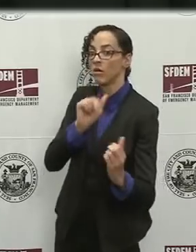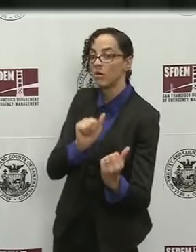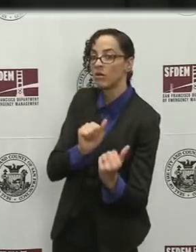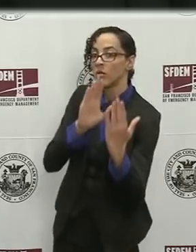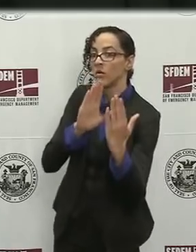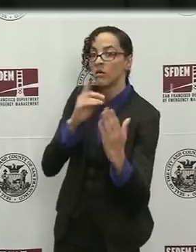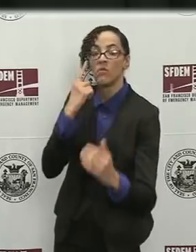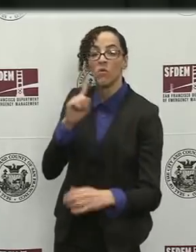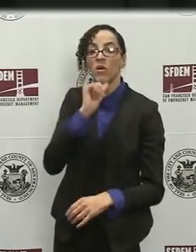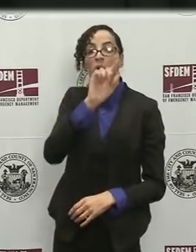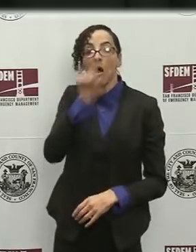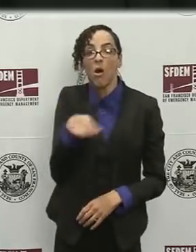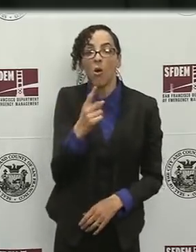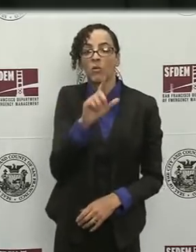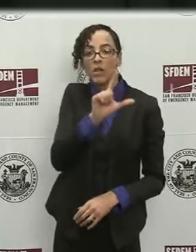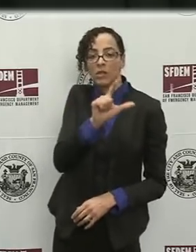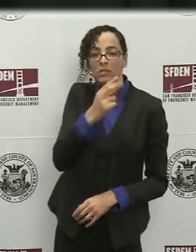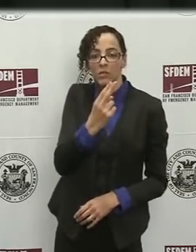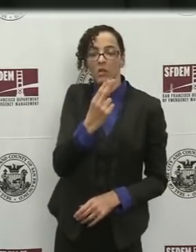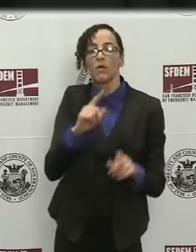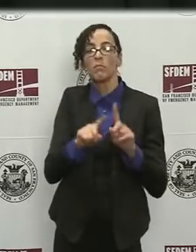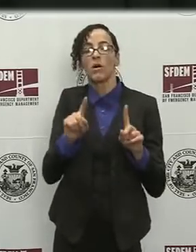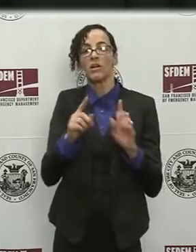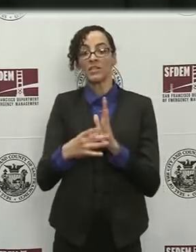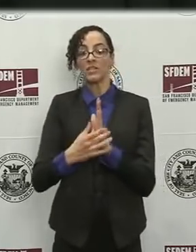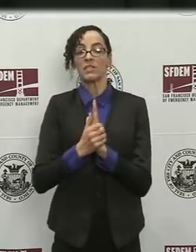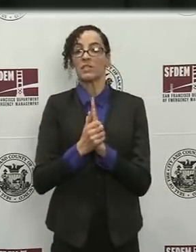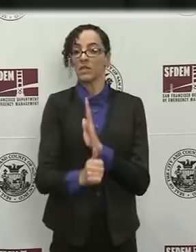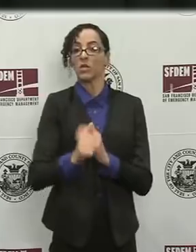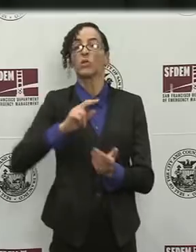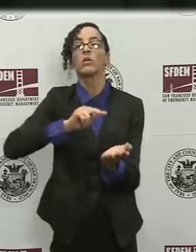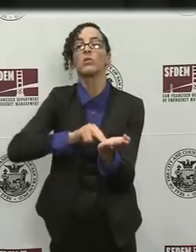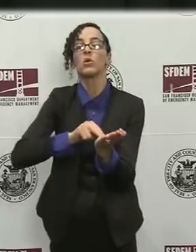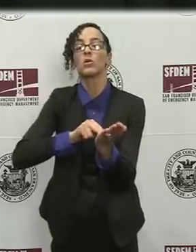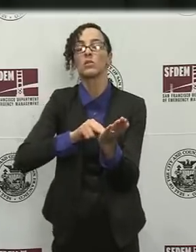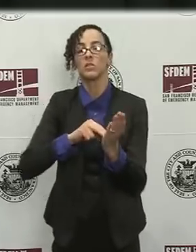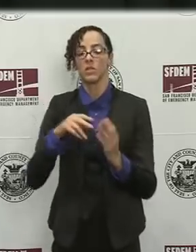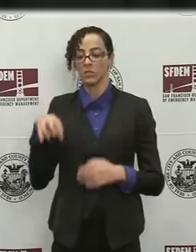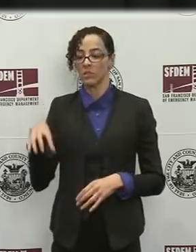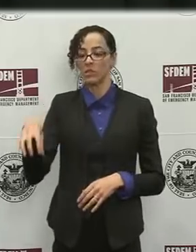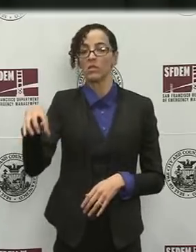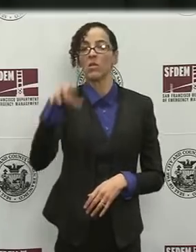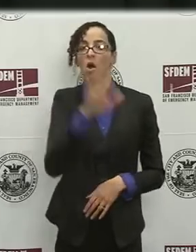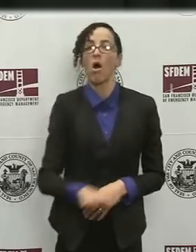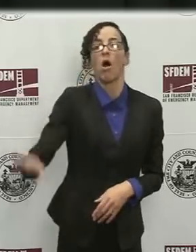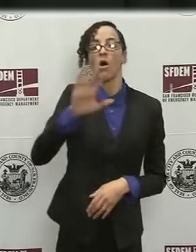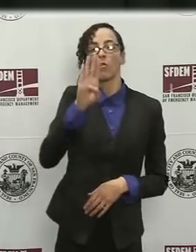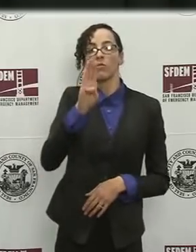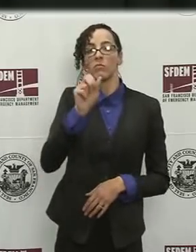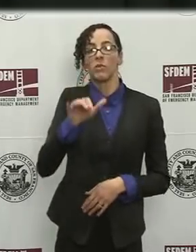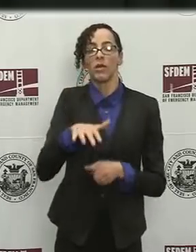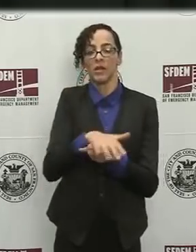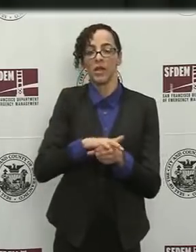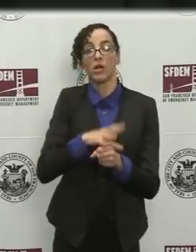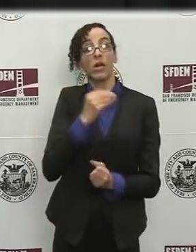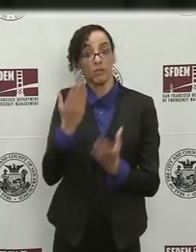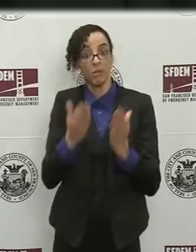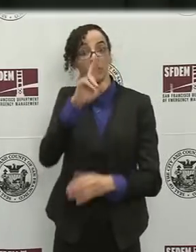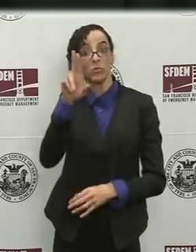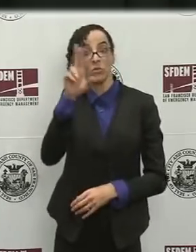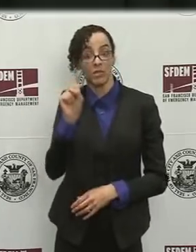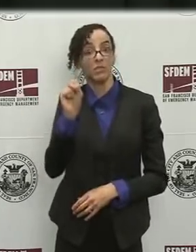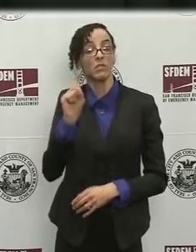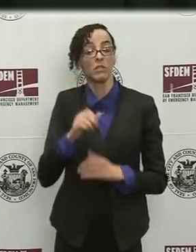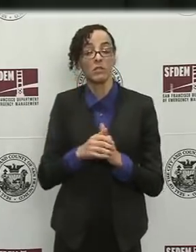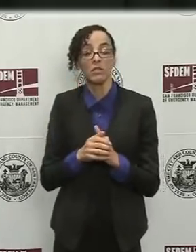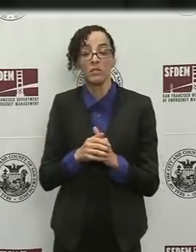skilled nursing facilities throughout the Bay Area and perhaps even the nation. Laguna Honda is